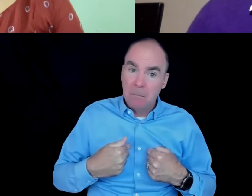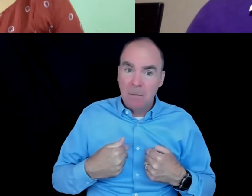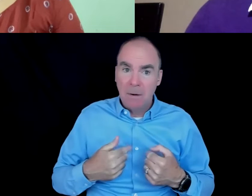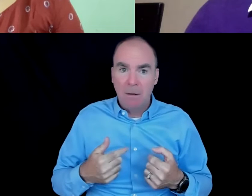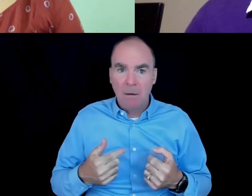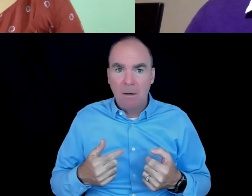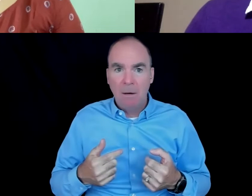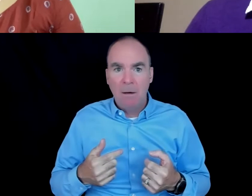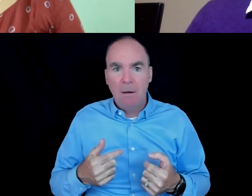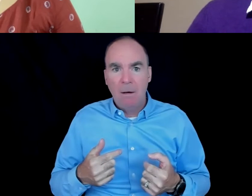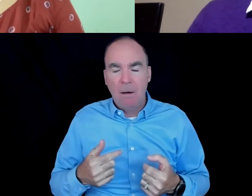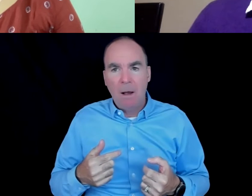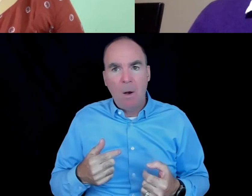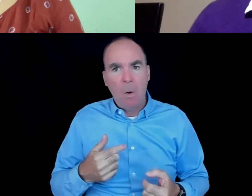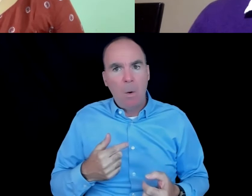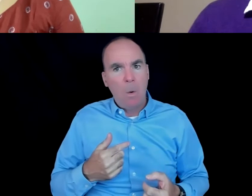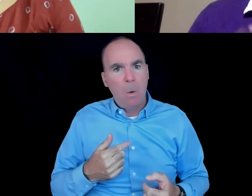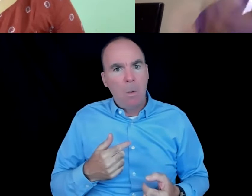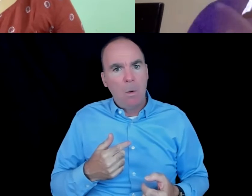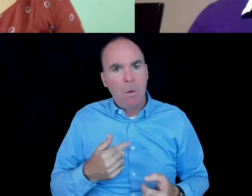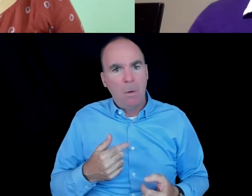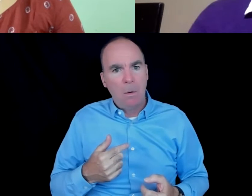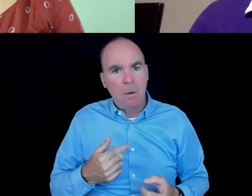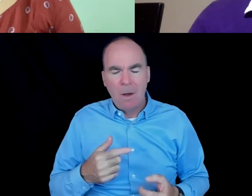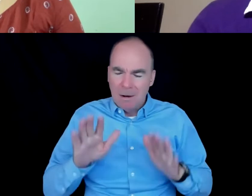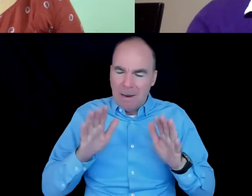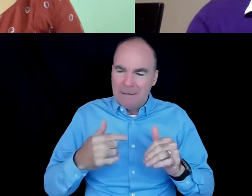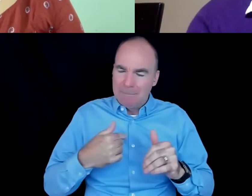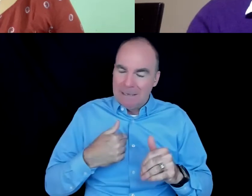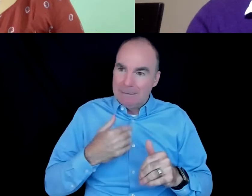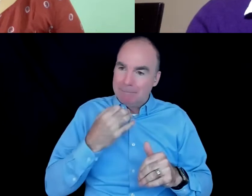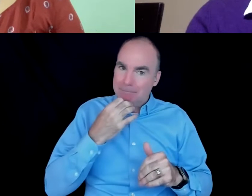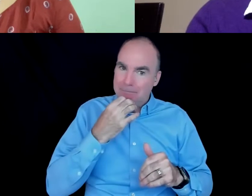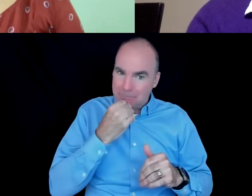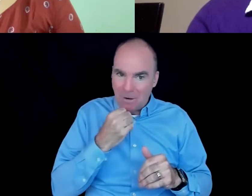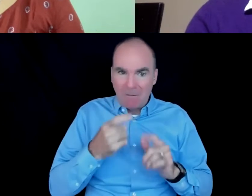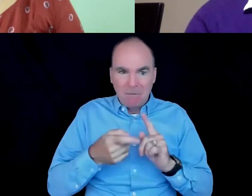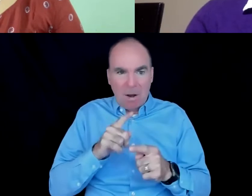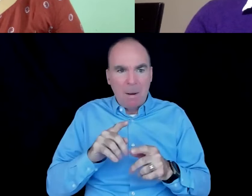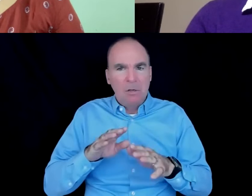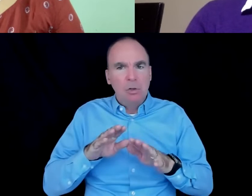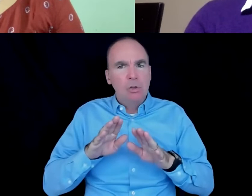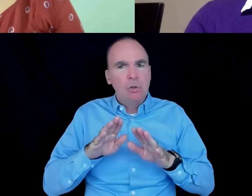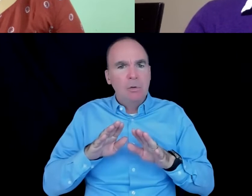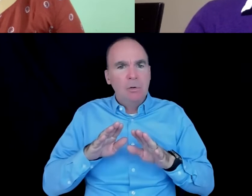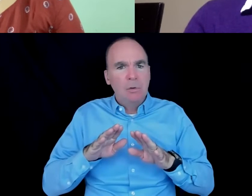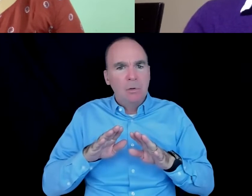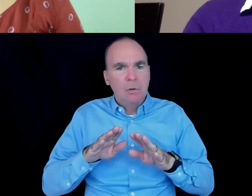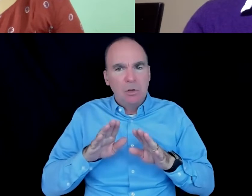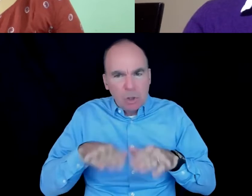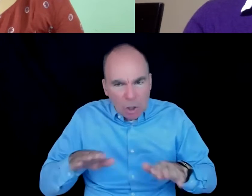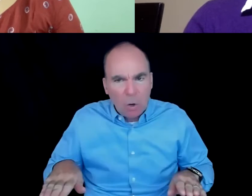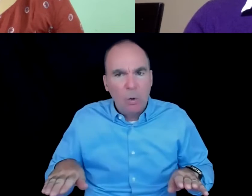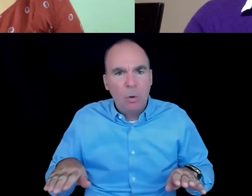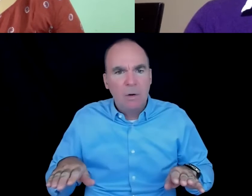very close topic to my heart, child participation. Let me just take it from the child participation bit of children